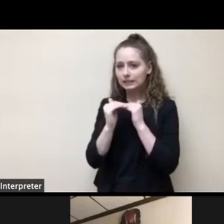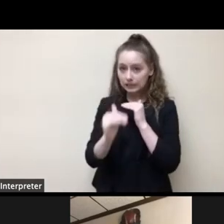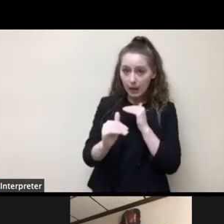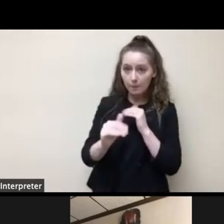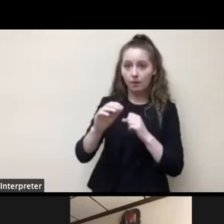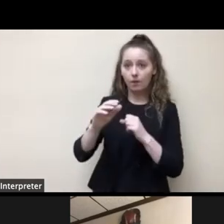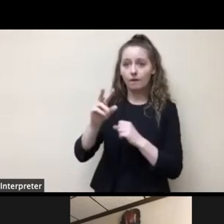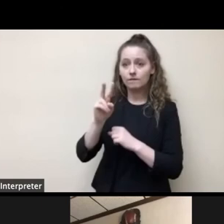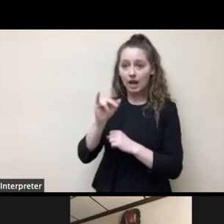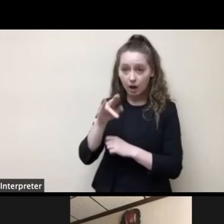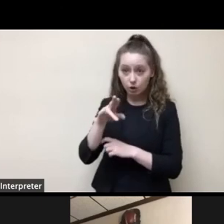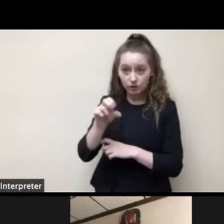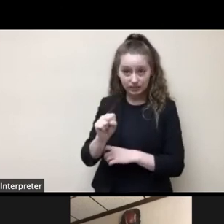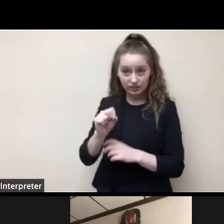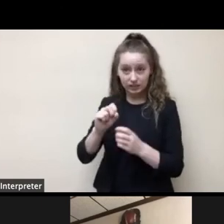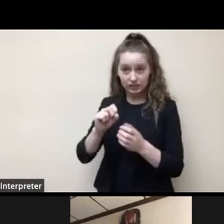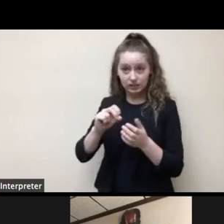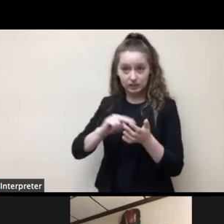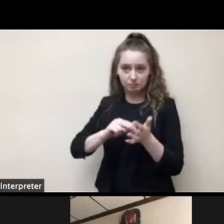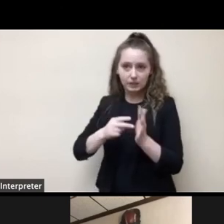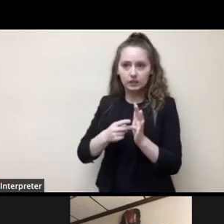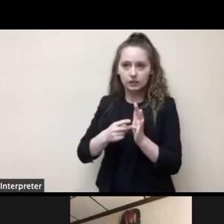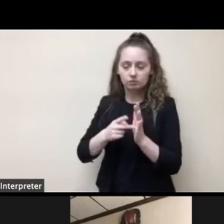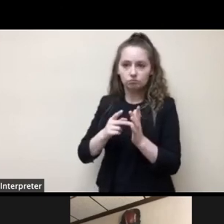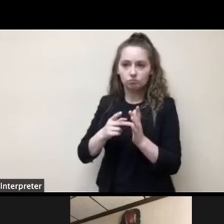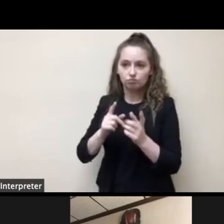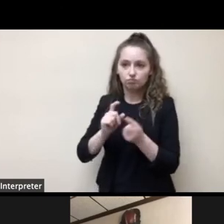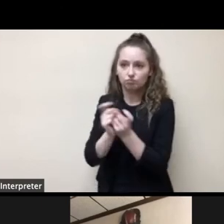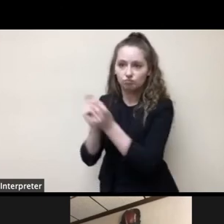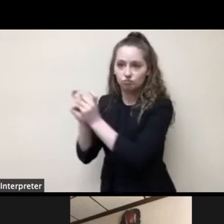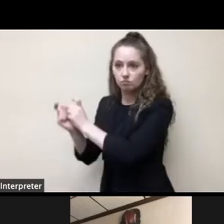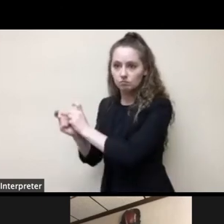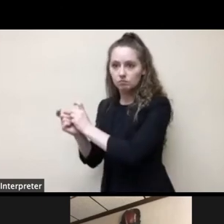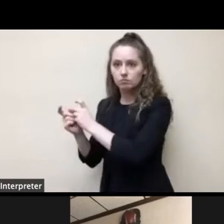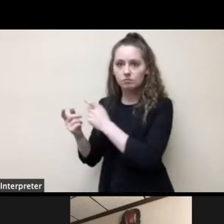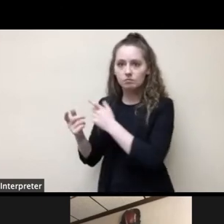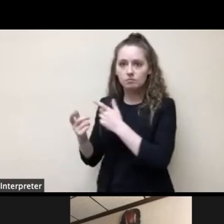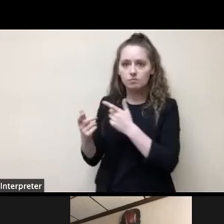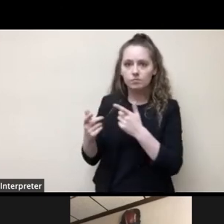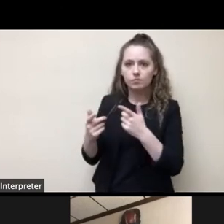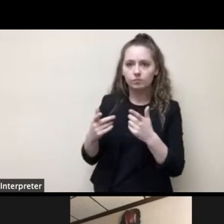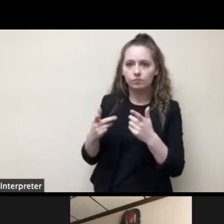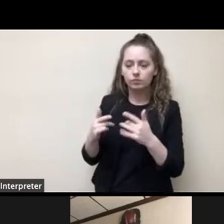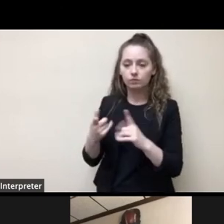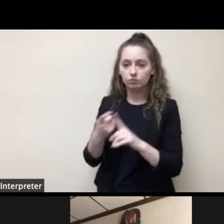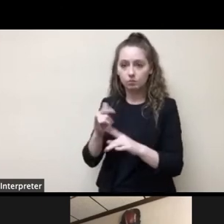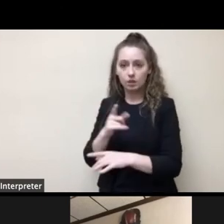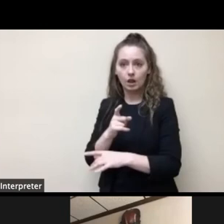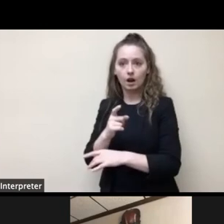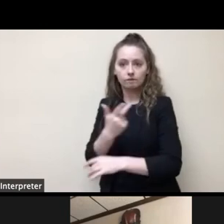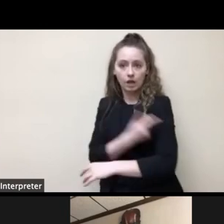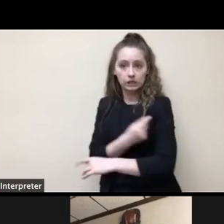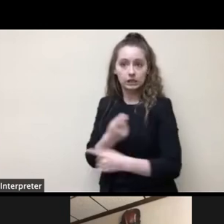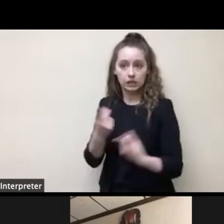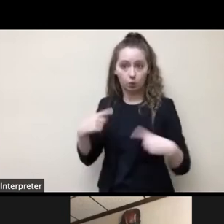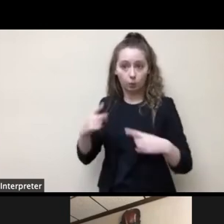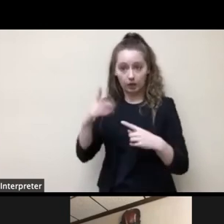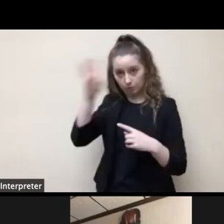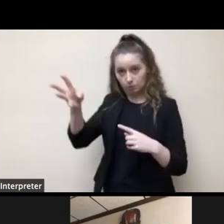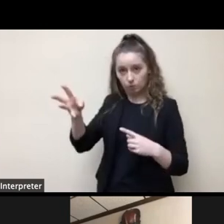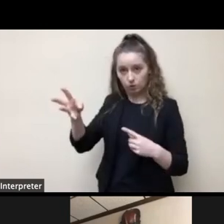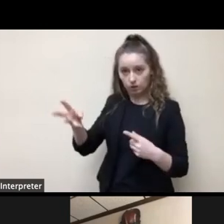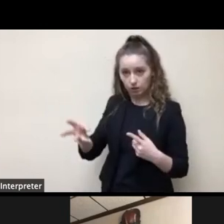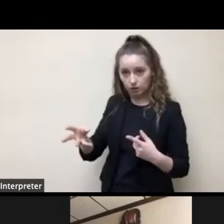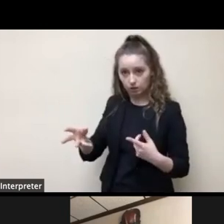it mutates. So from 1 year to the next, the vaccine that we come up with is an